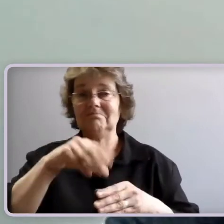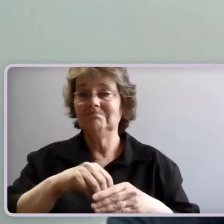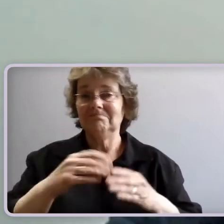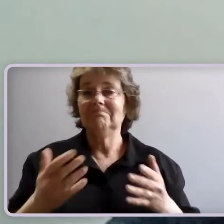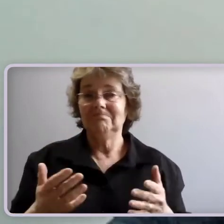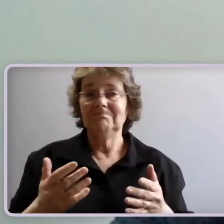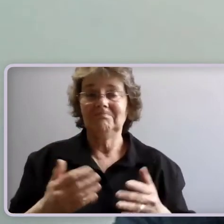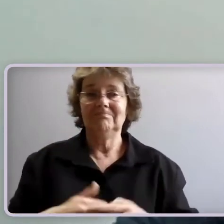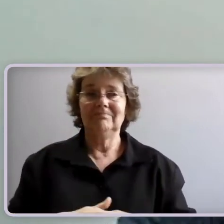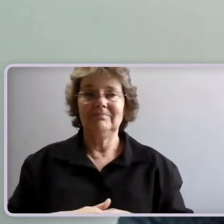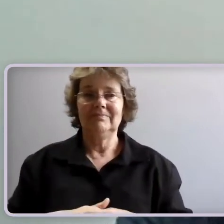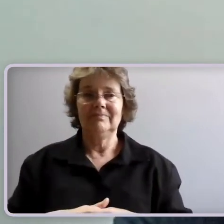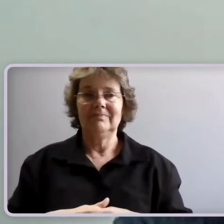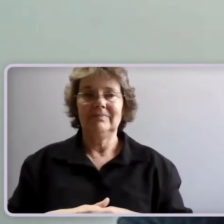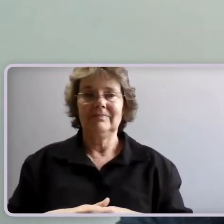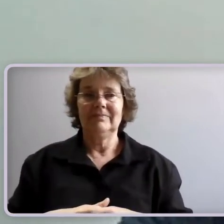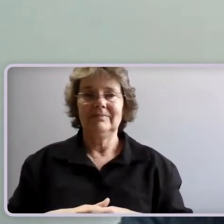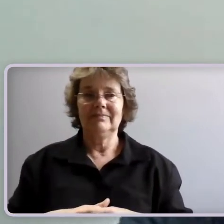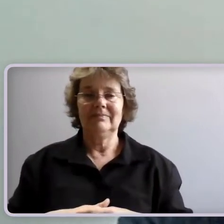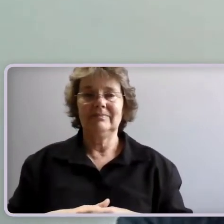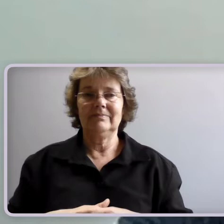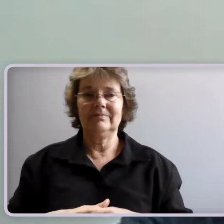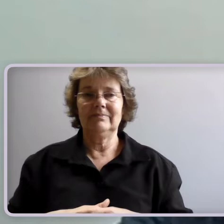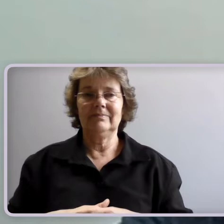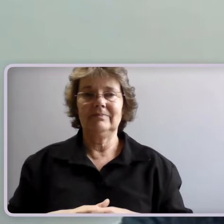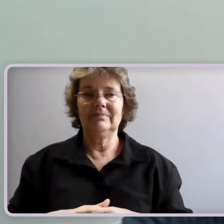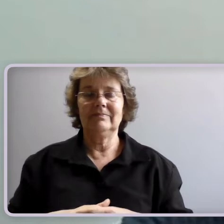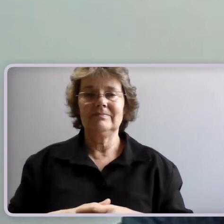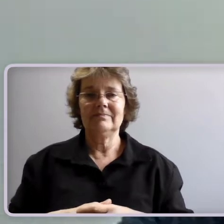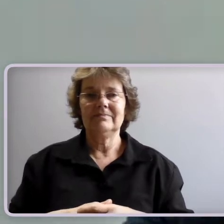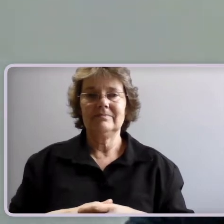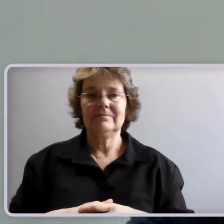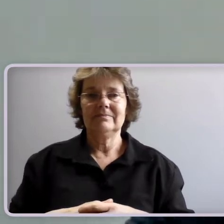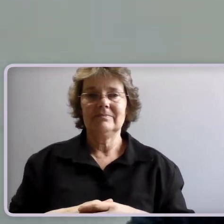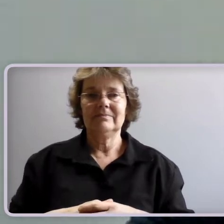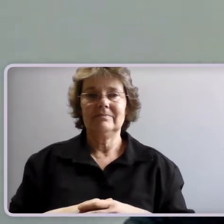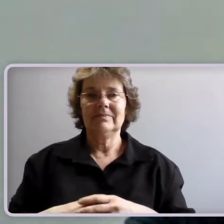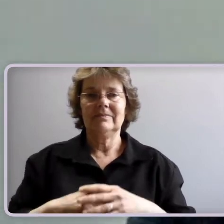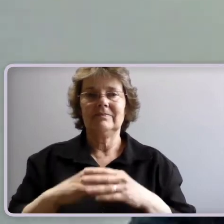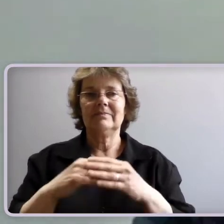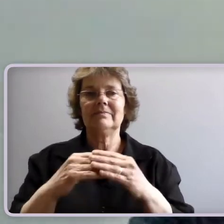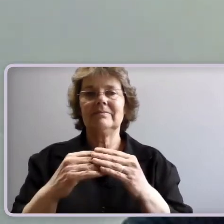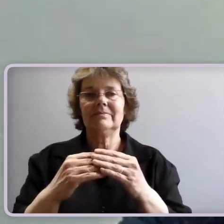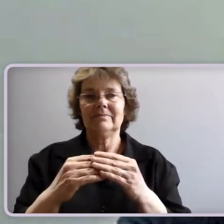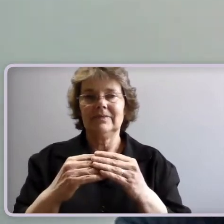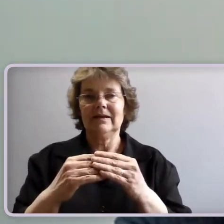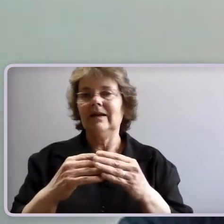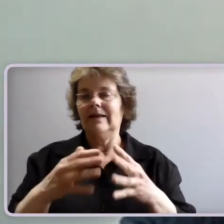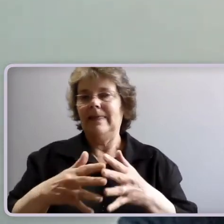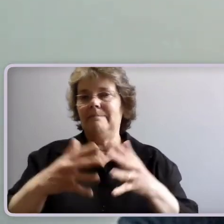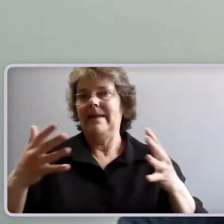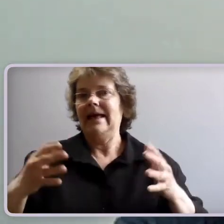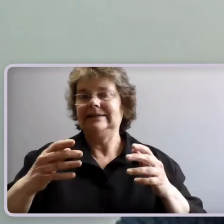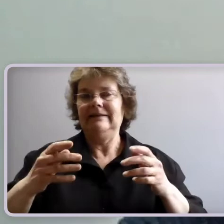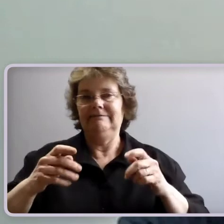like isolated, and especially in the midst of the first year of COVID with the big lockdown, that would have been